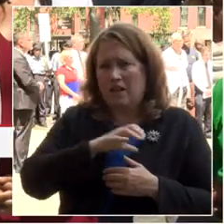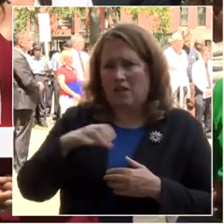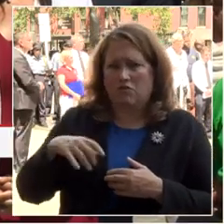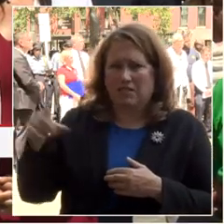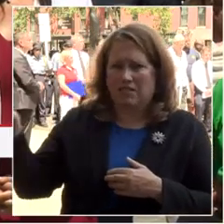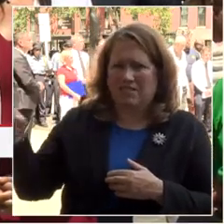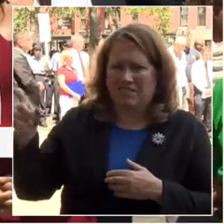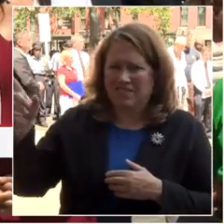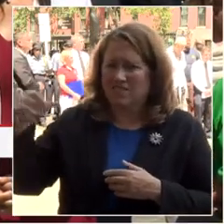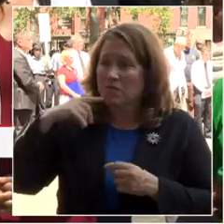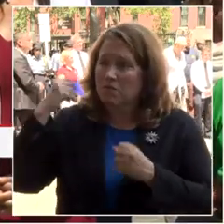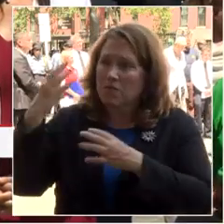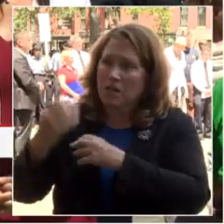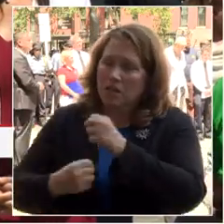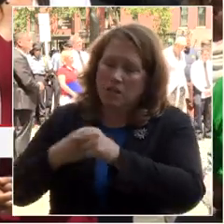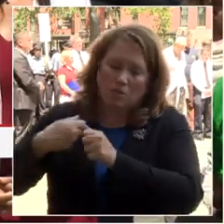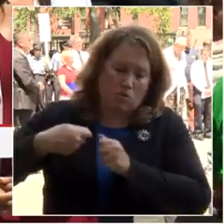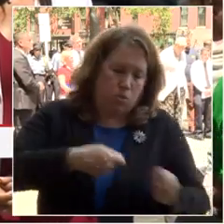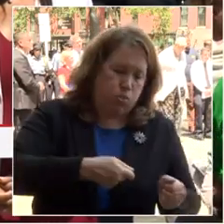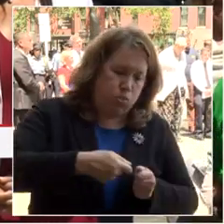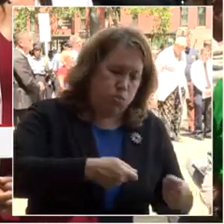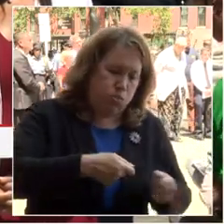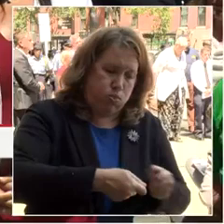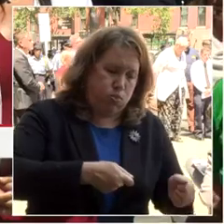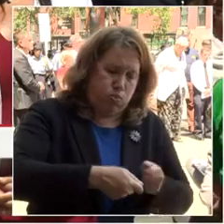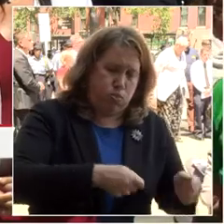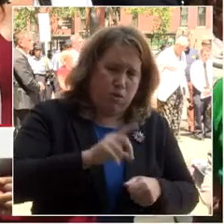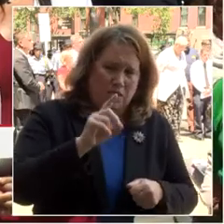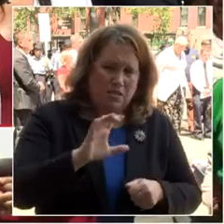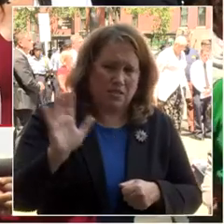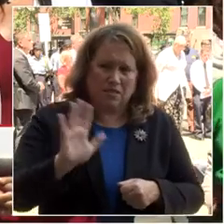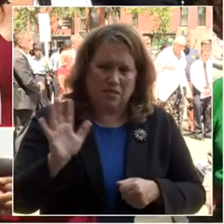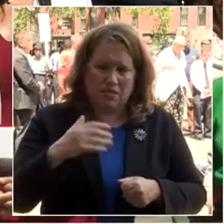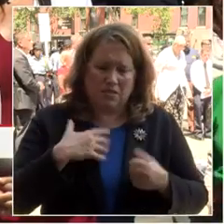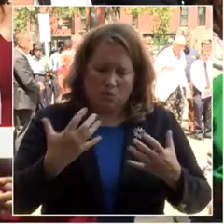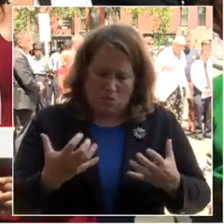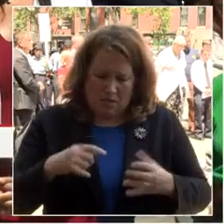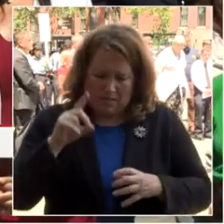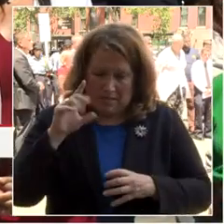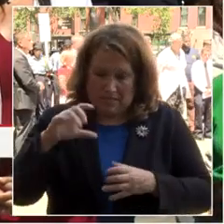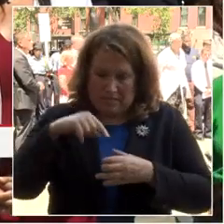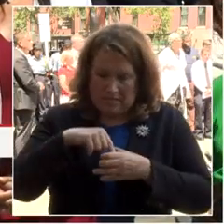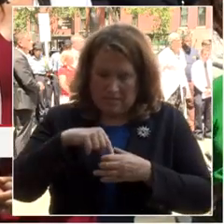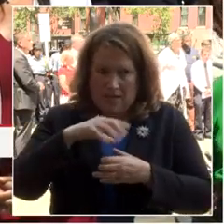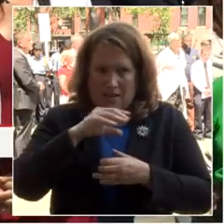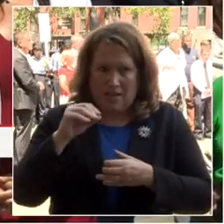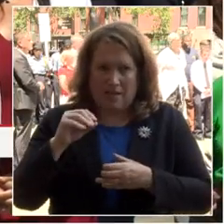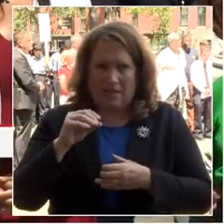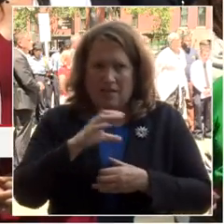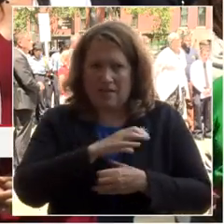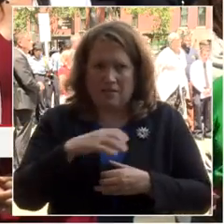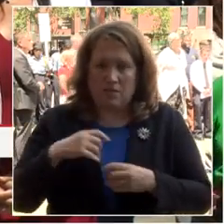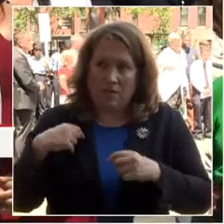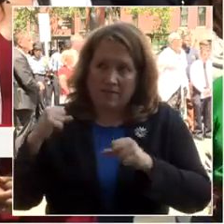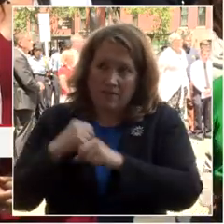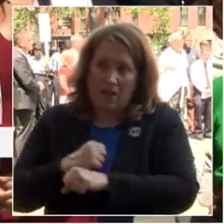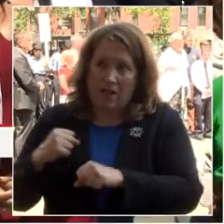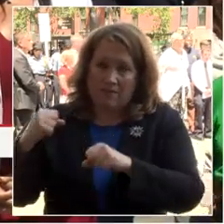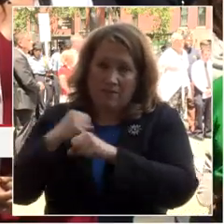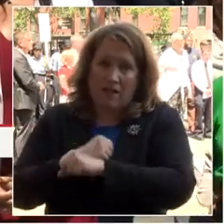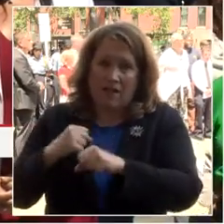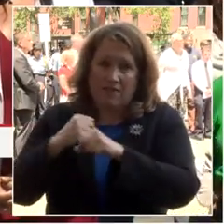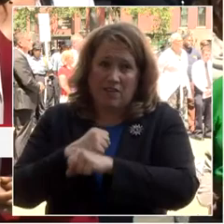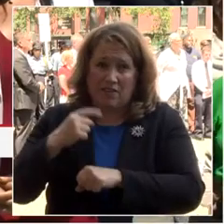statehood, after years of strengthening home rule, after years of fighting against riders that restrict our ability to do